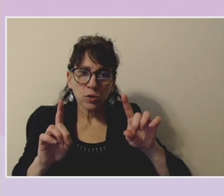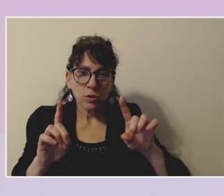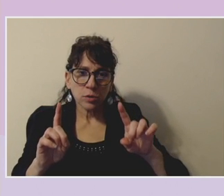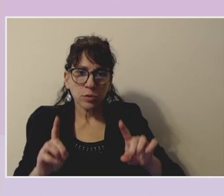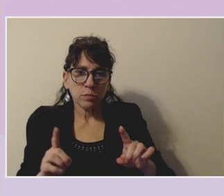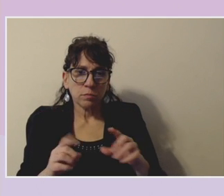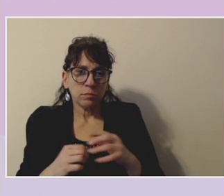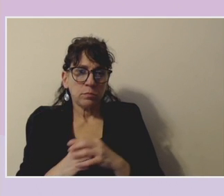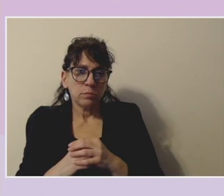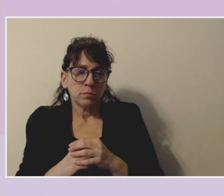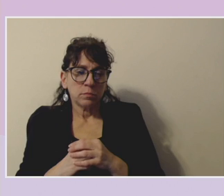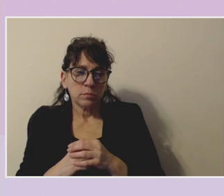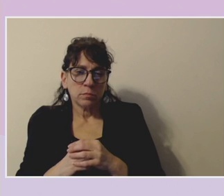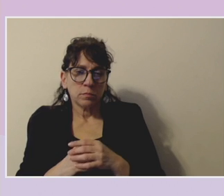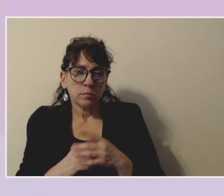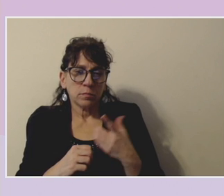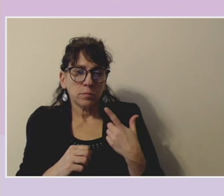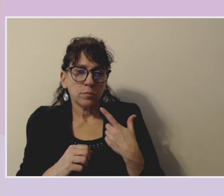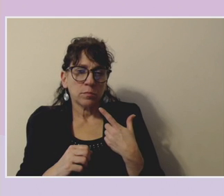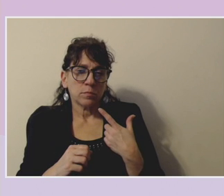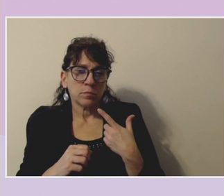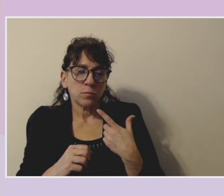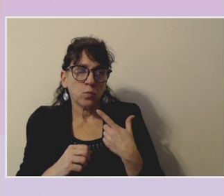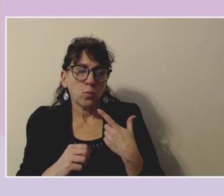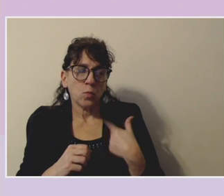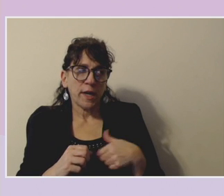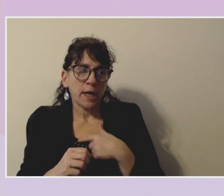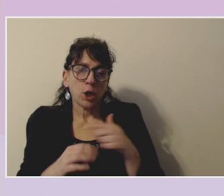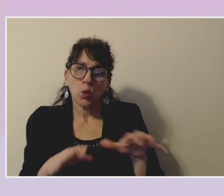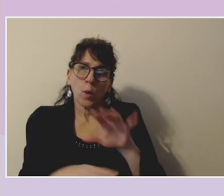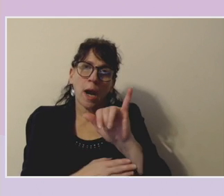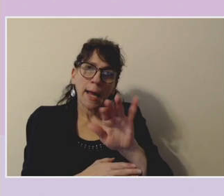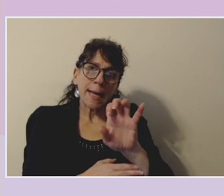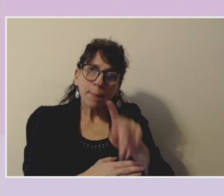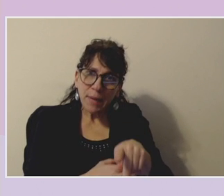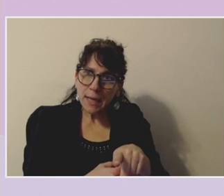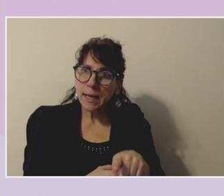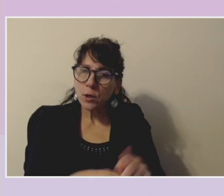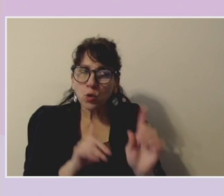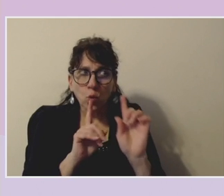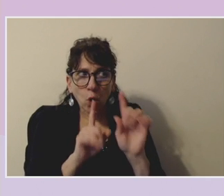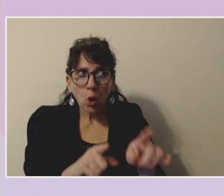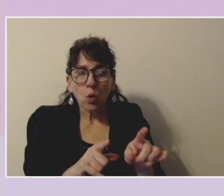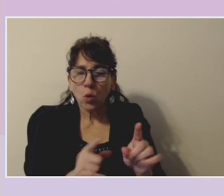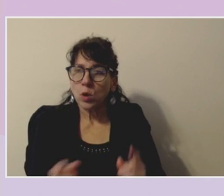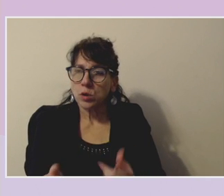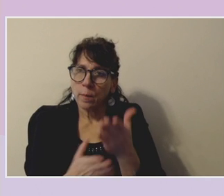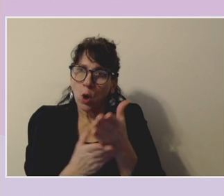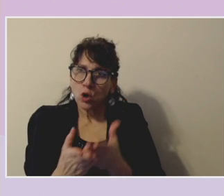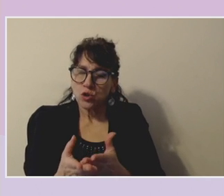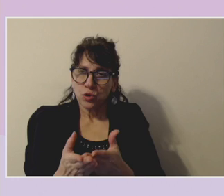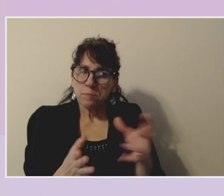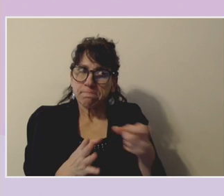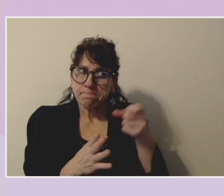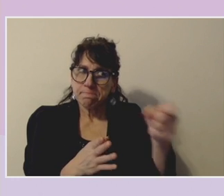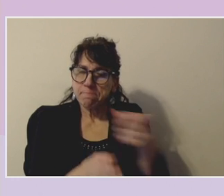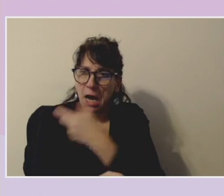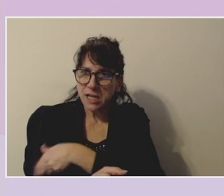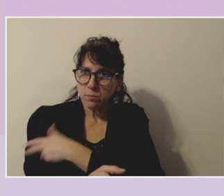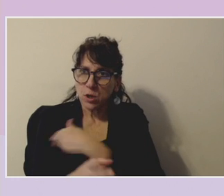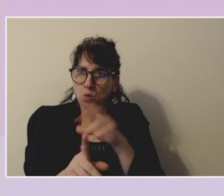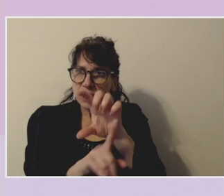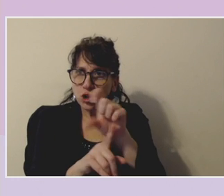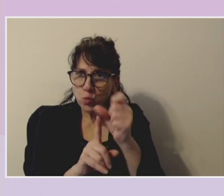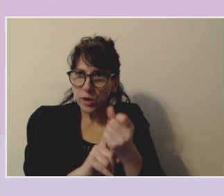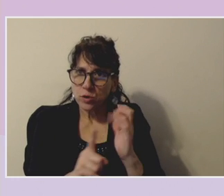so that we can get them into a partial hospitalization situation. And our schools